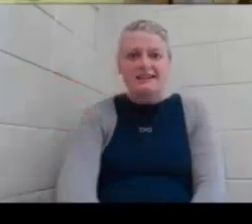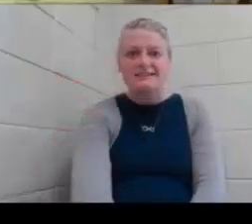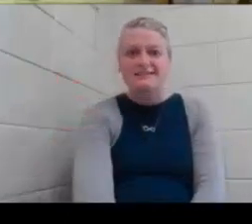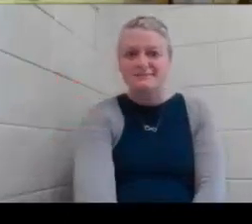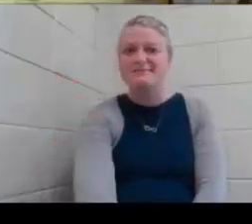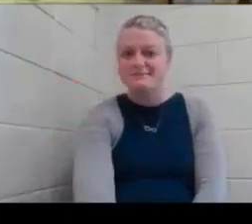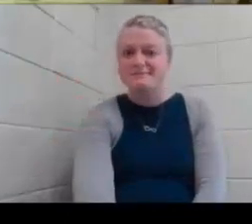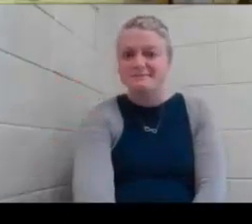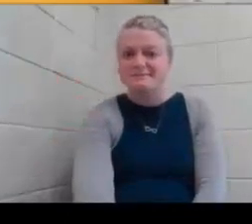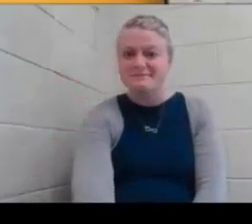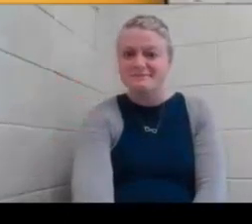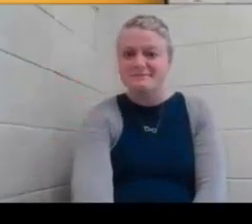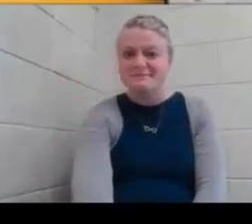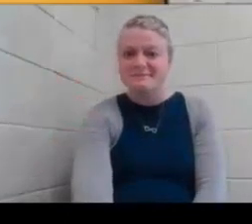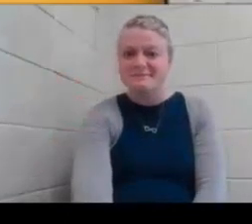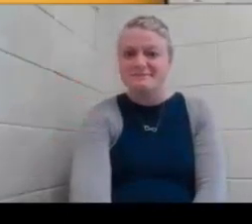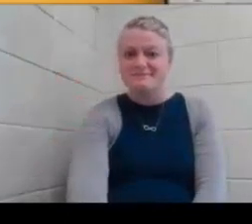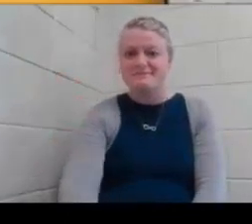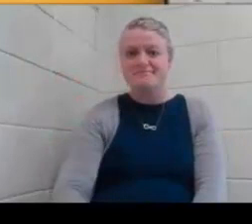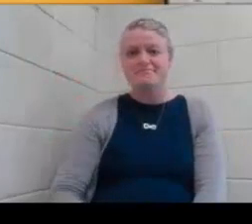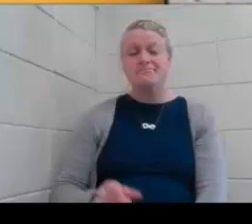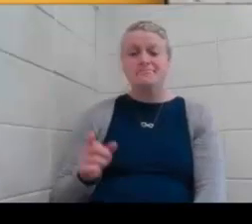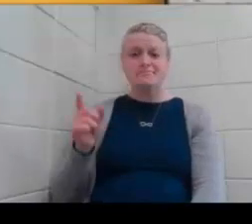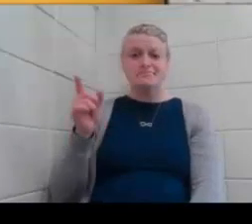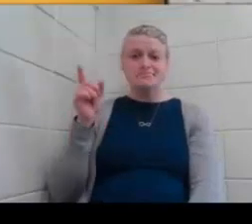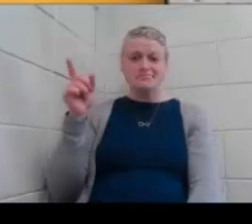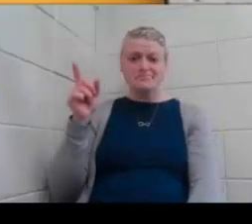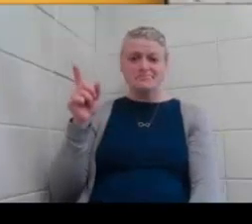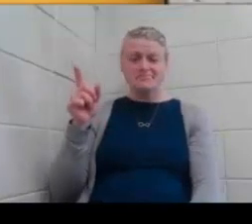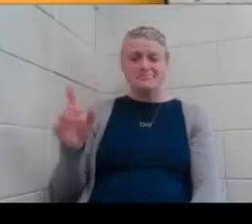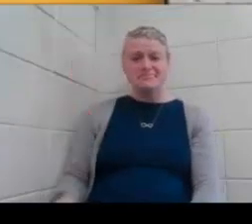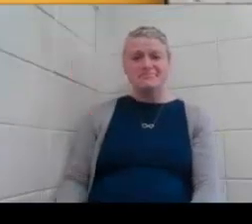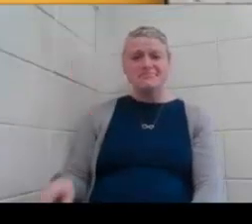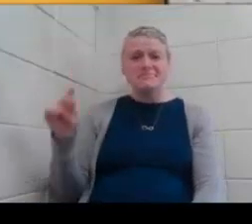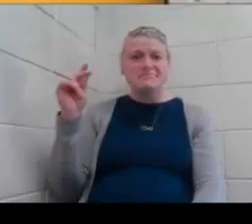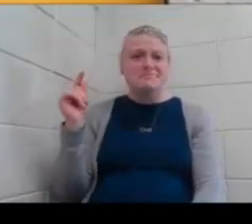its legs out. It runs fast.